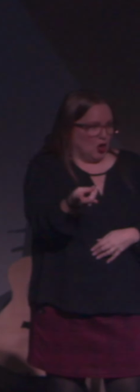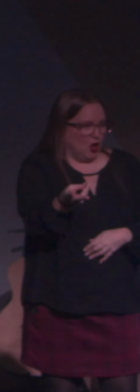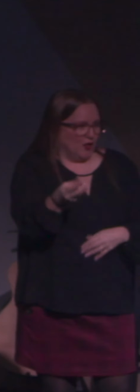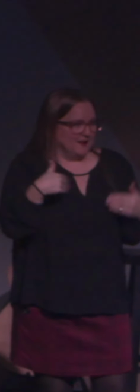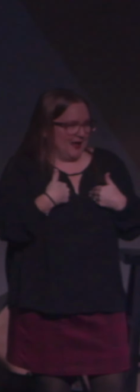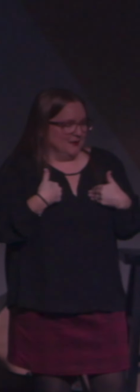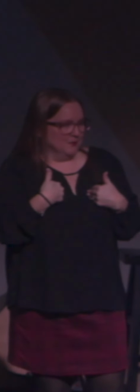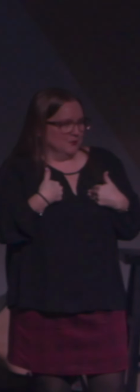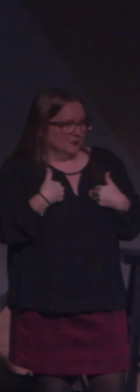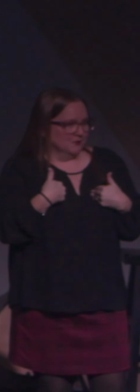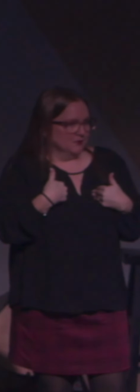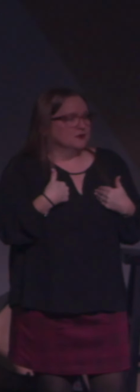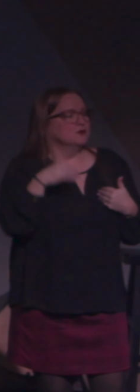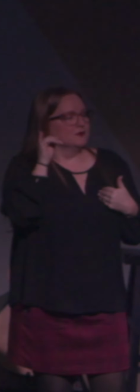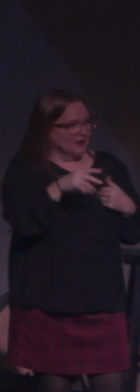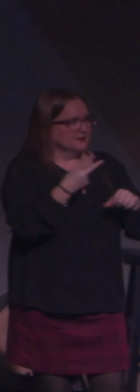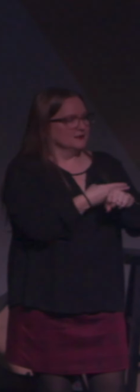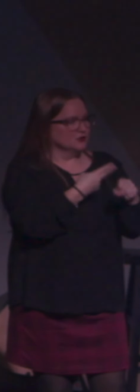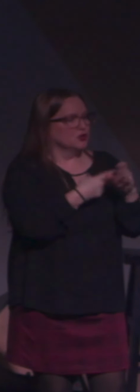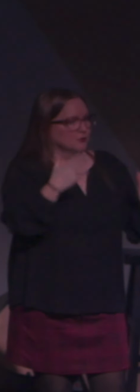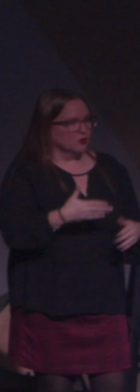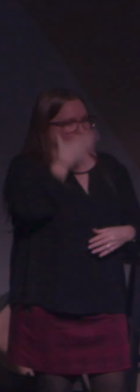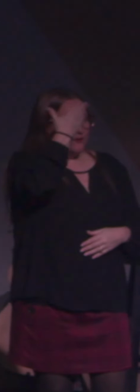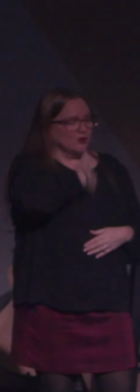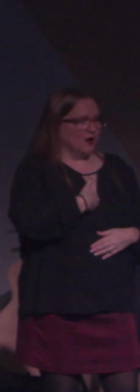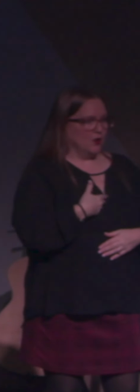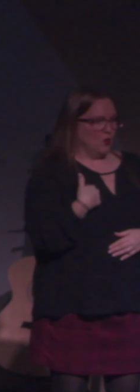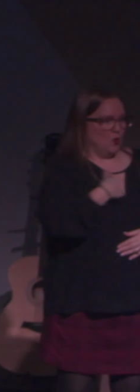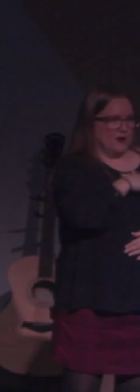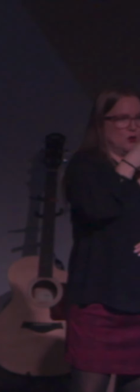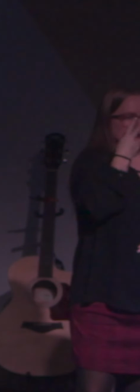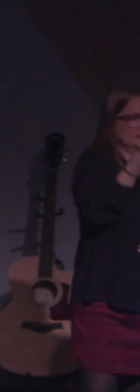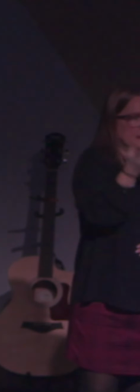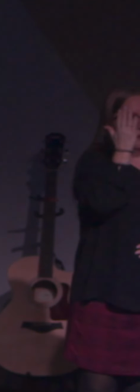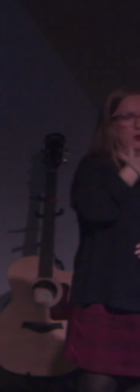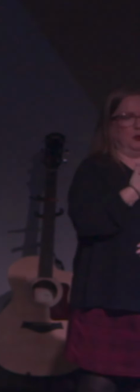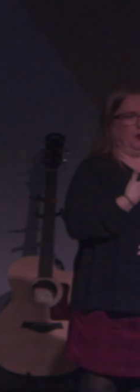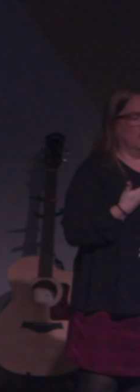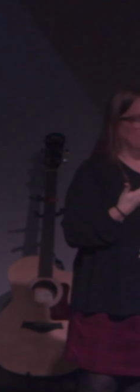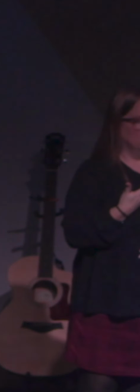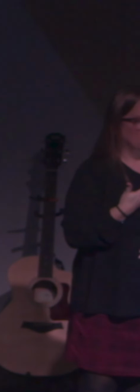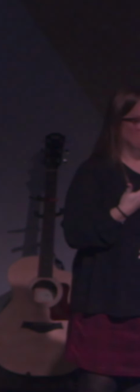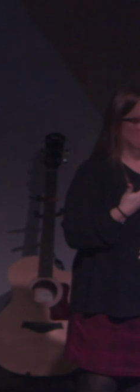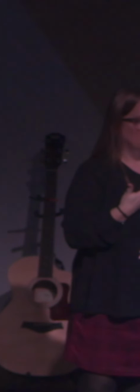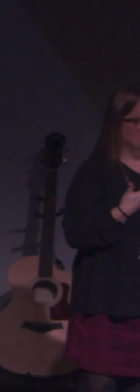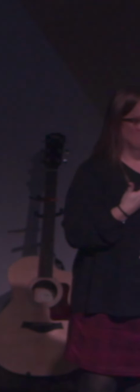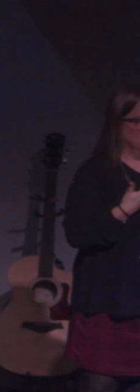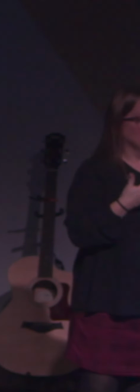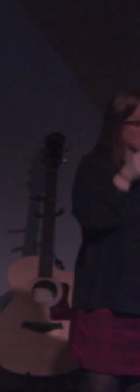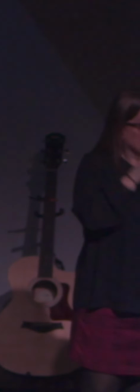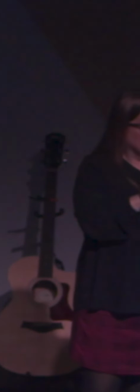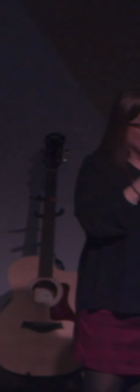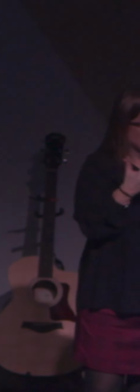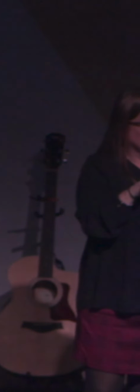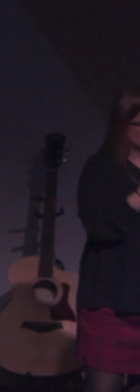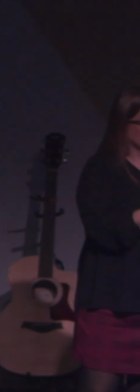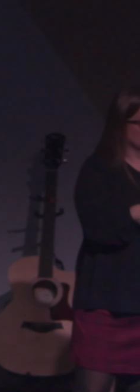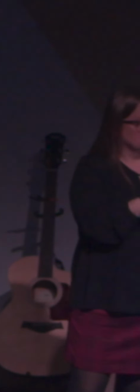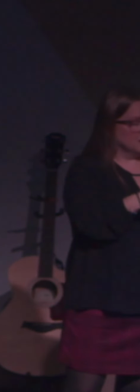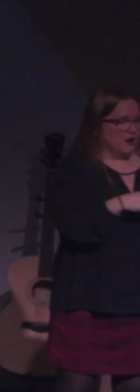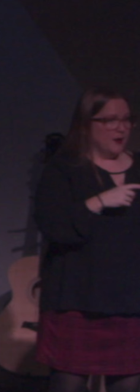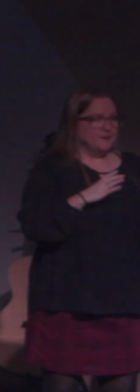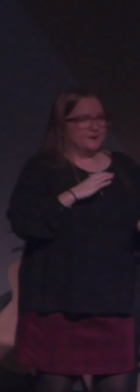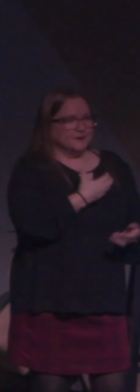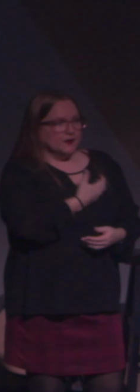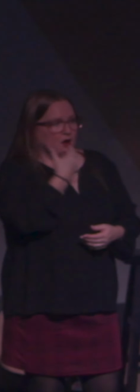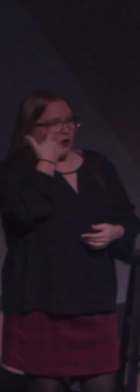ahead of him, this is what he says. It's the things that we don't see. Now, we talked about this, that